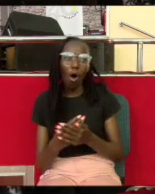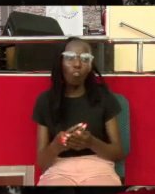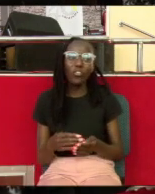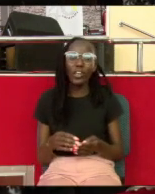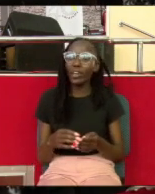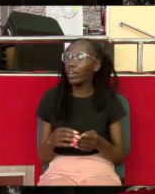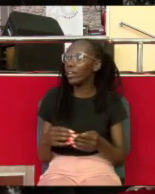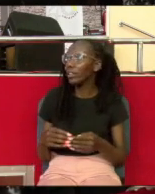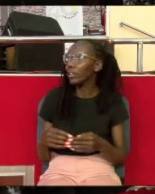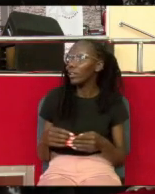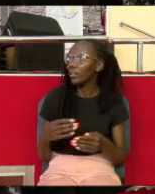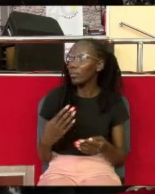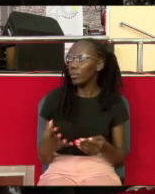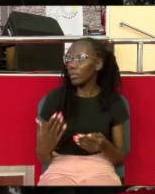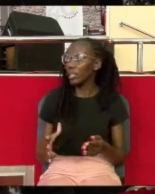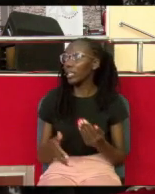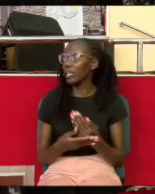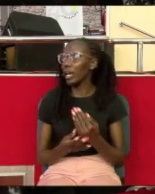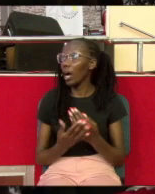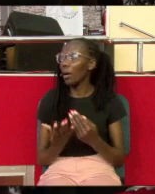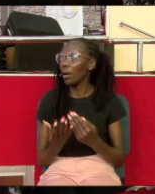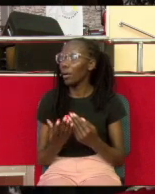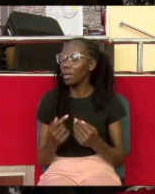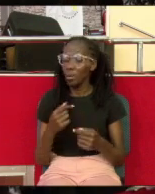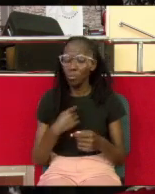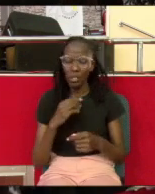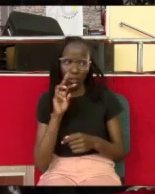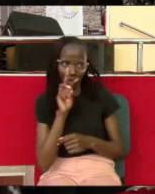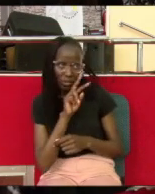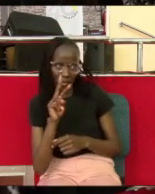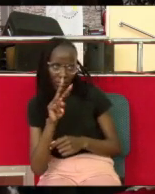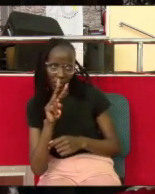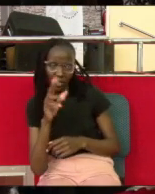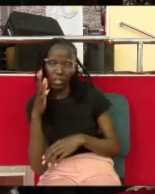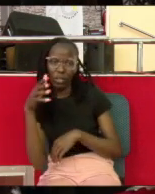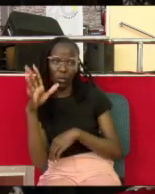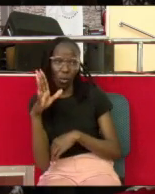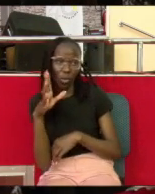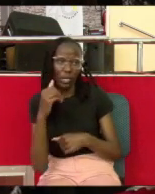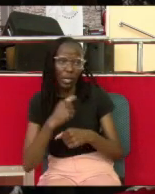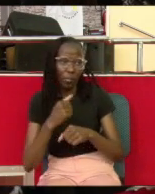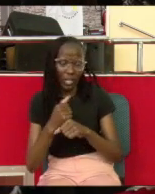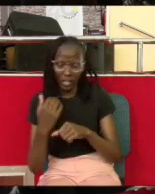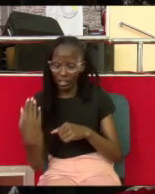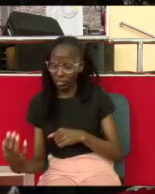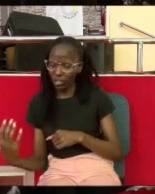By a single act of God, making the child to be born at the reception of the hospital.